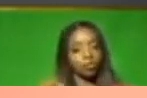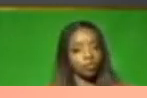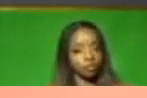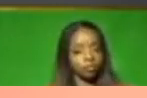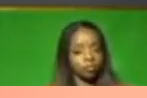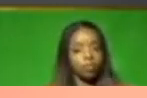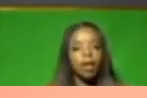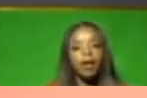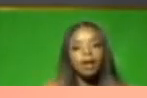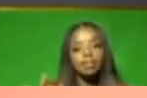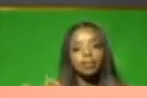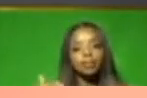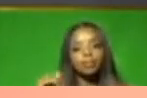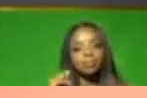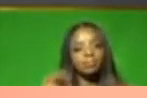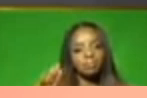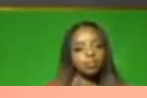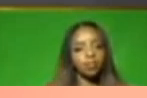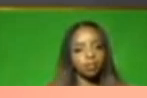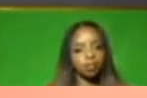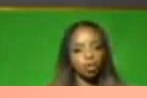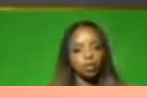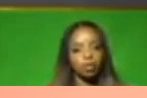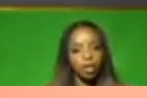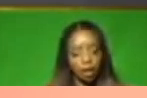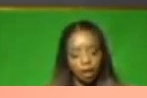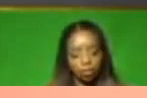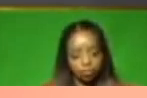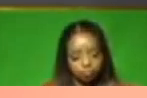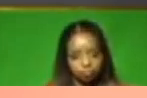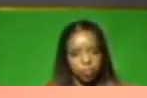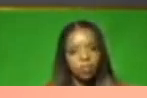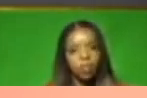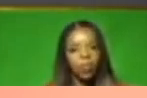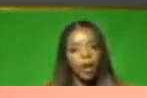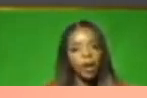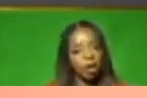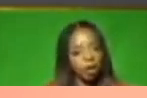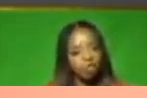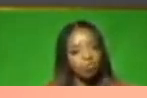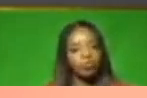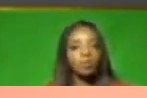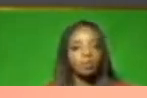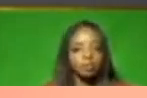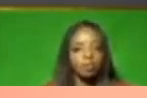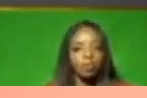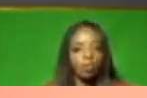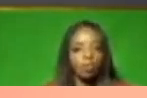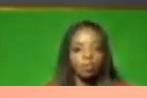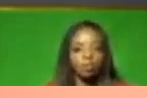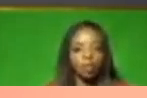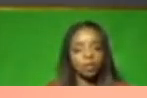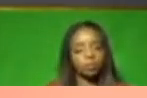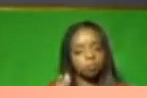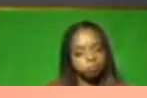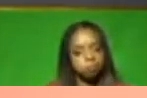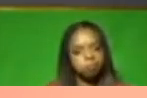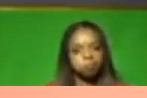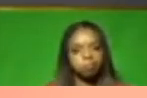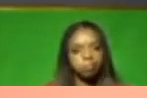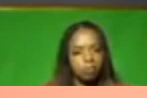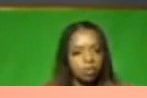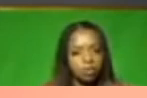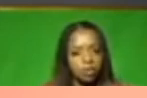presidency has taken to address the country's challenges will serve us well as we embark on the